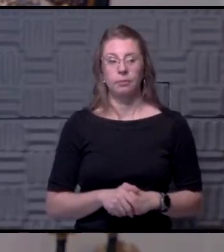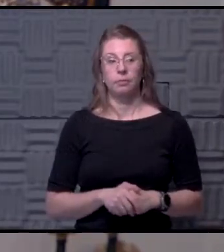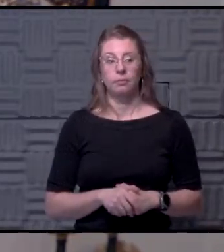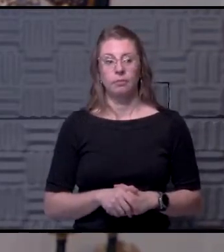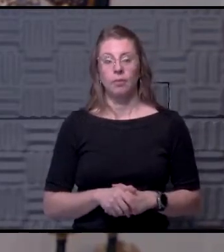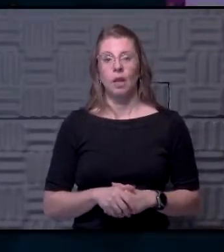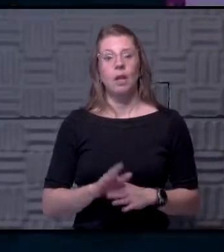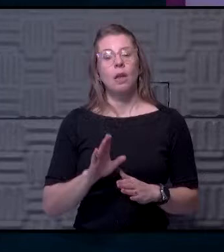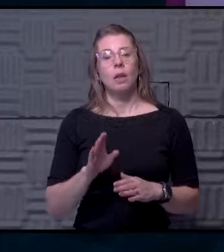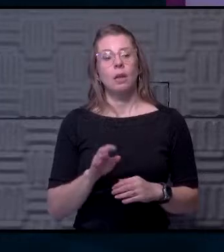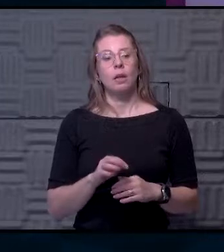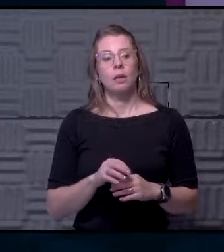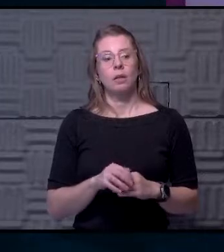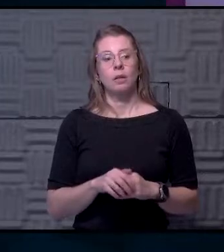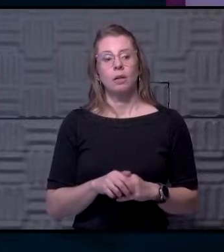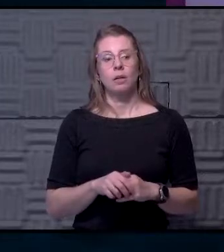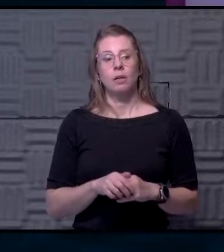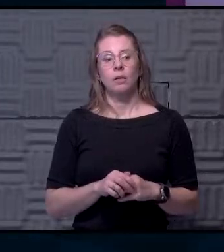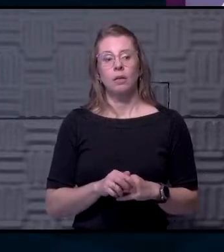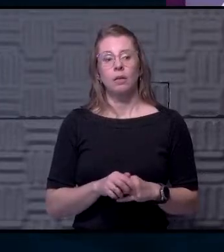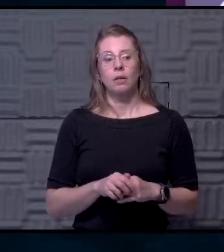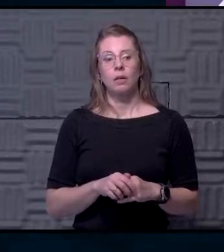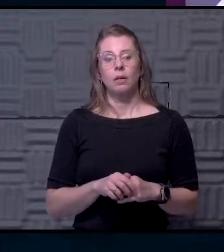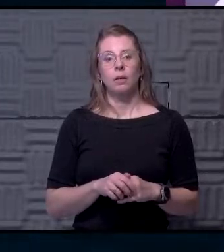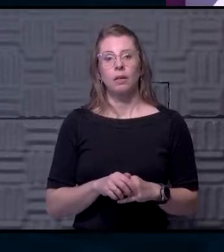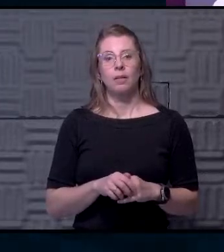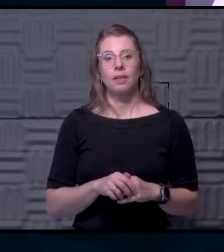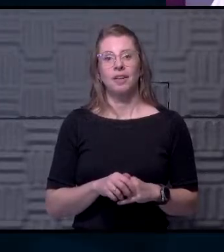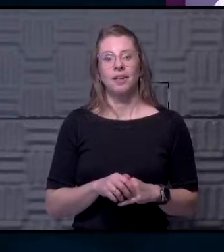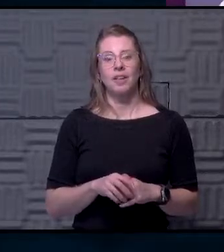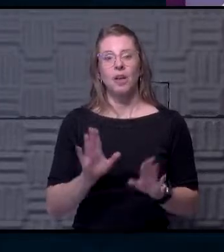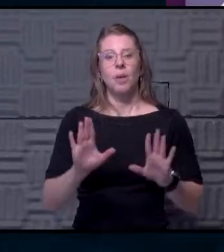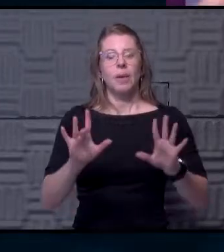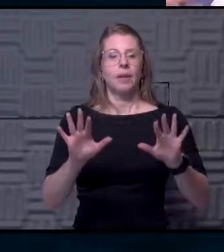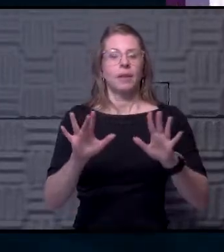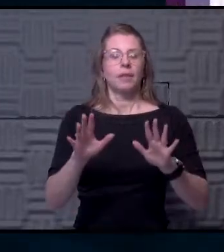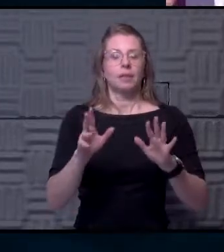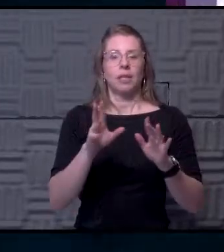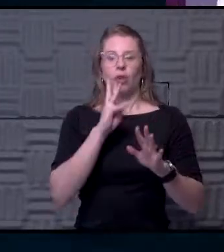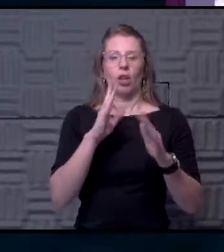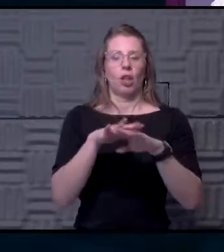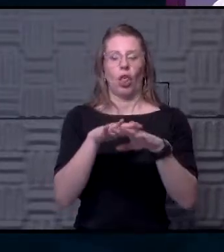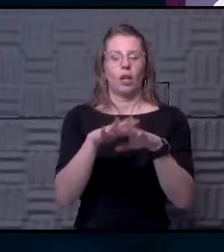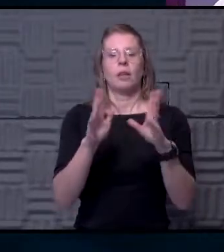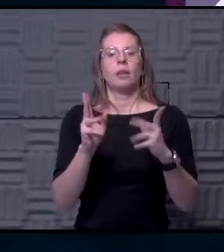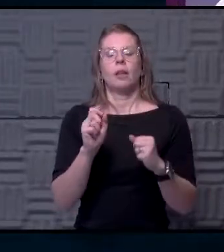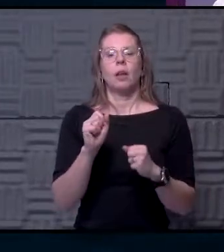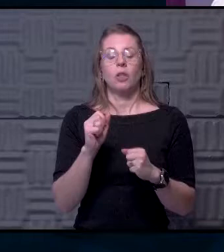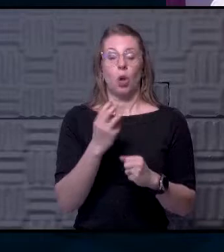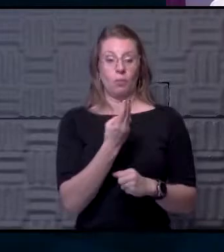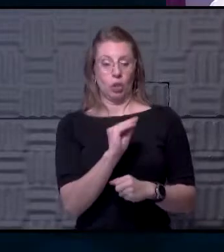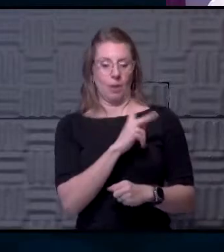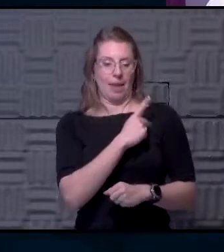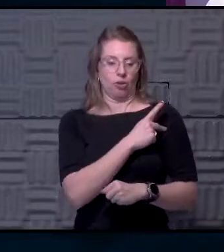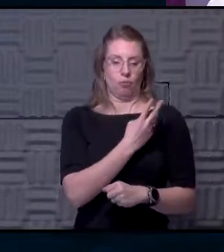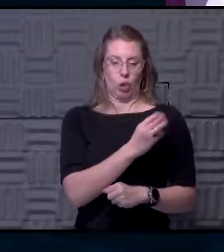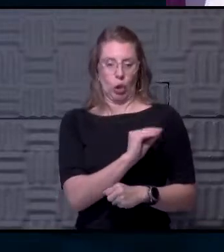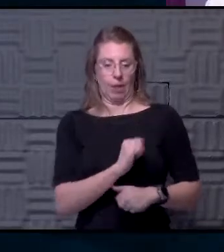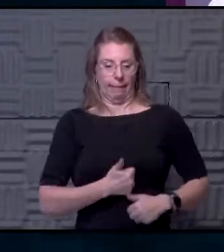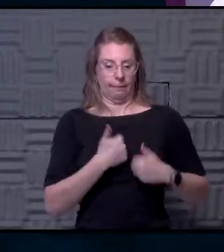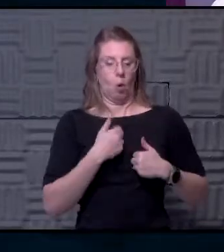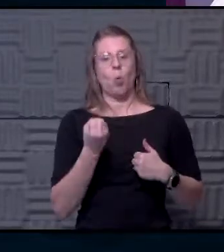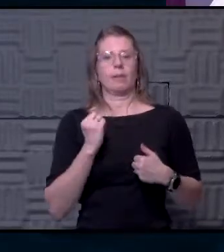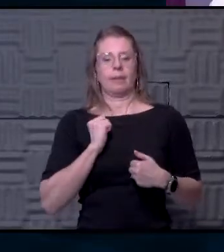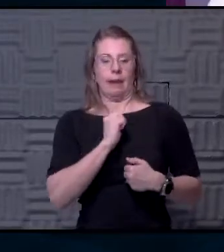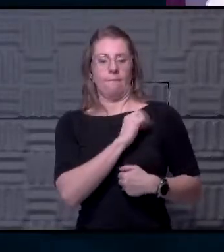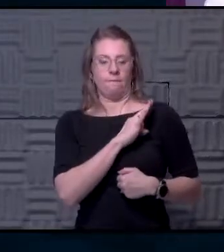deal. Yeah, so let's say here, I'm sorry, here's how let's say we had a patient who's a Missouri resident or a staff